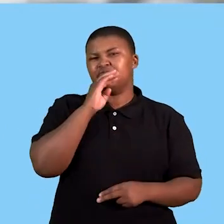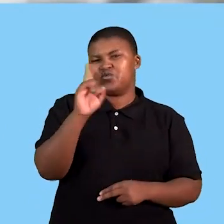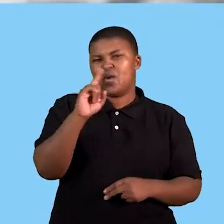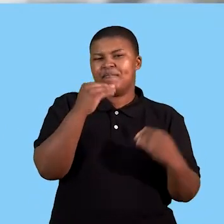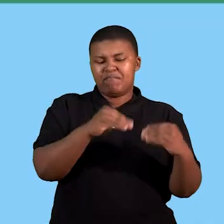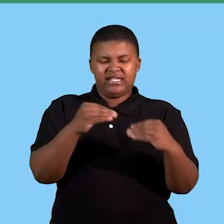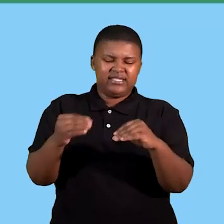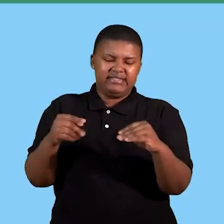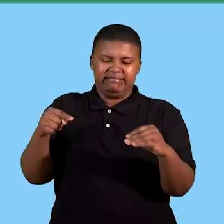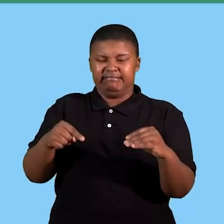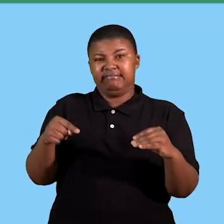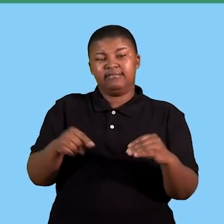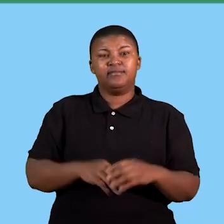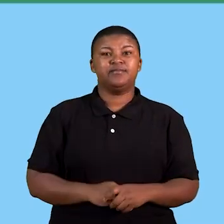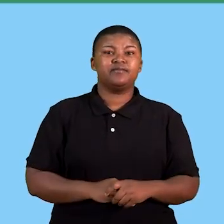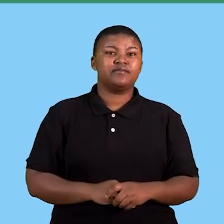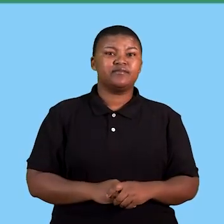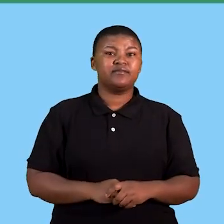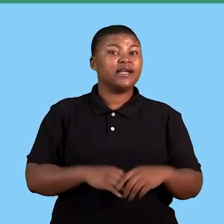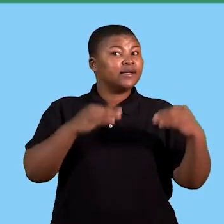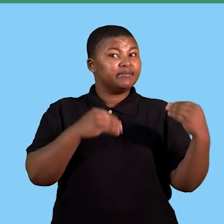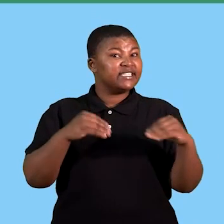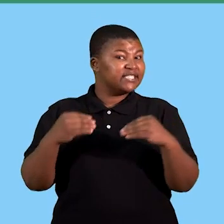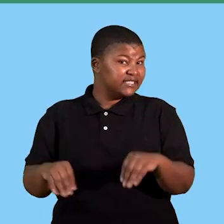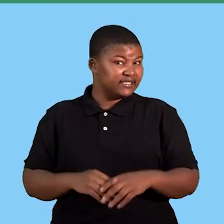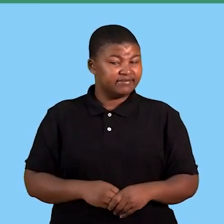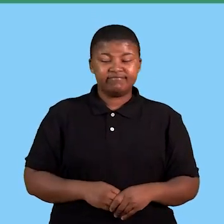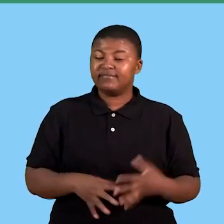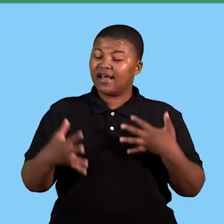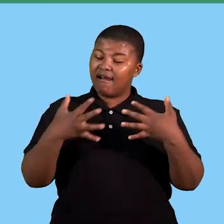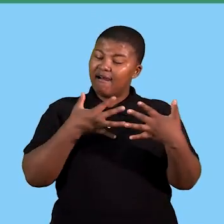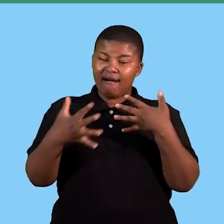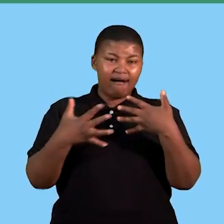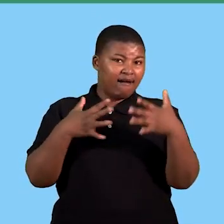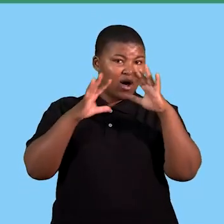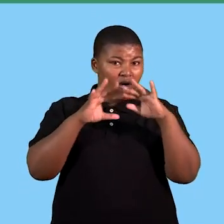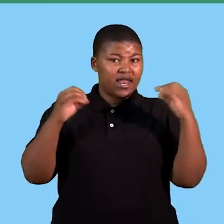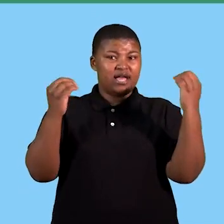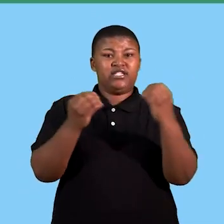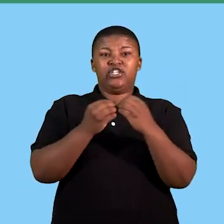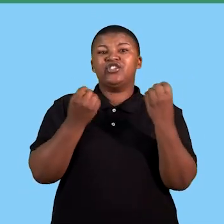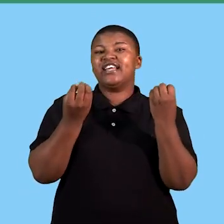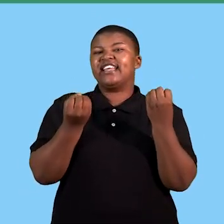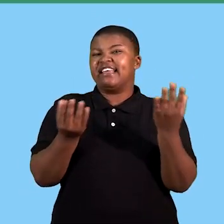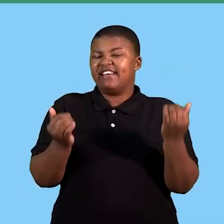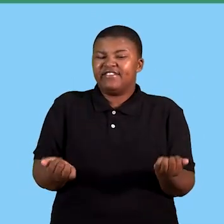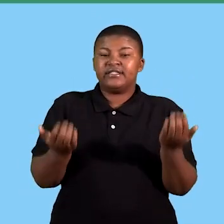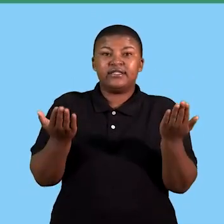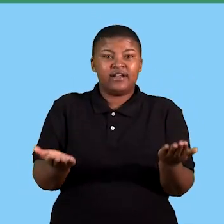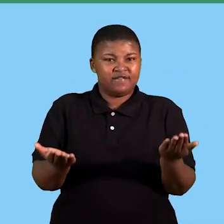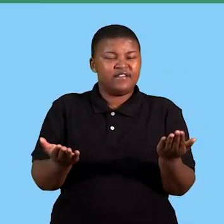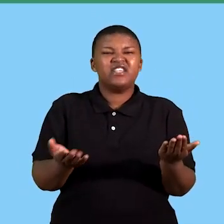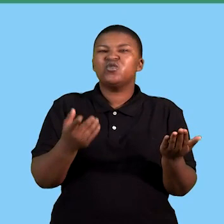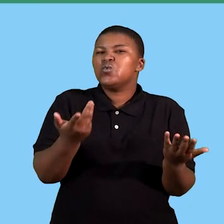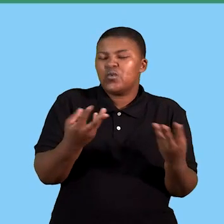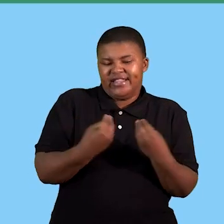business. A business is any organization that delivers a service or a good. So when we refer to goods, we